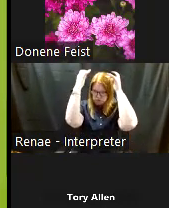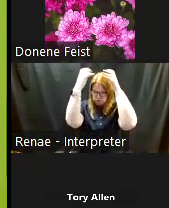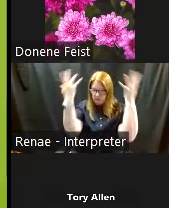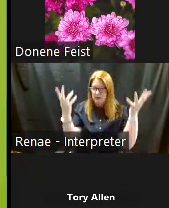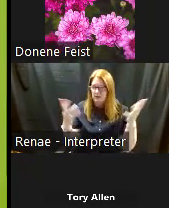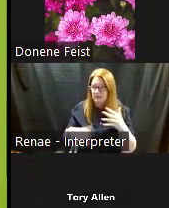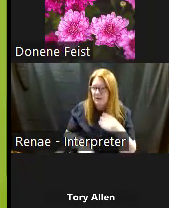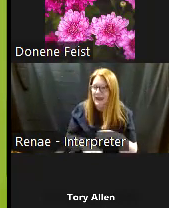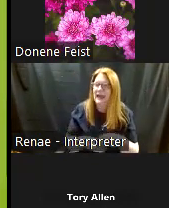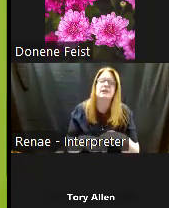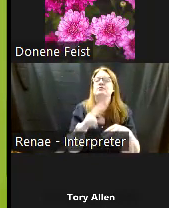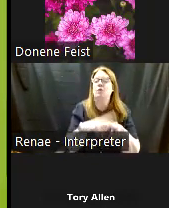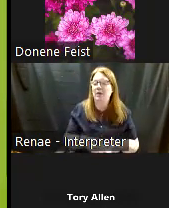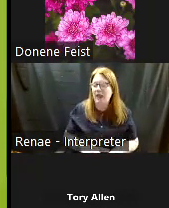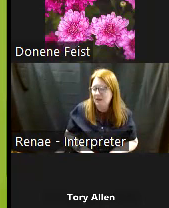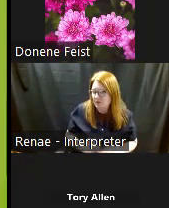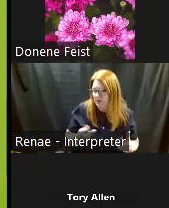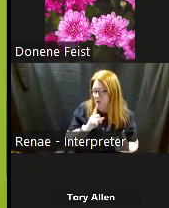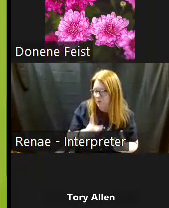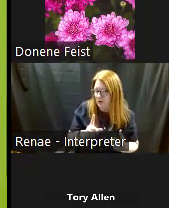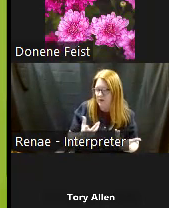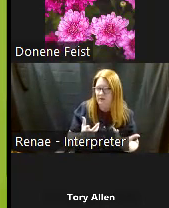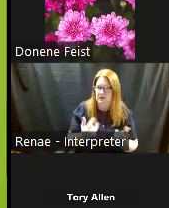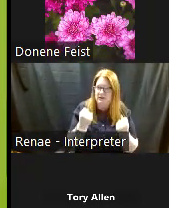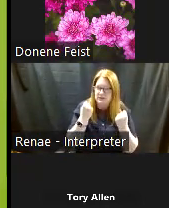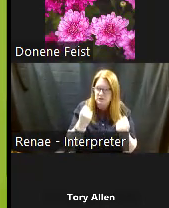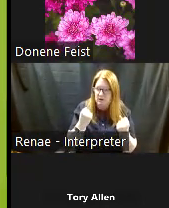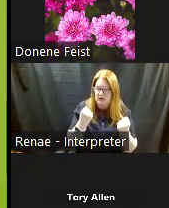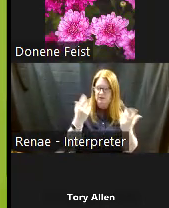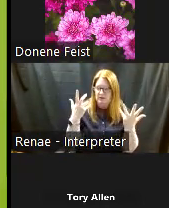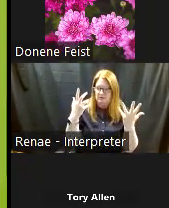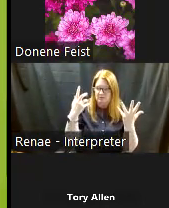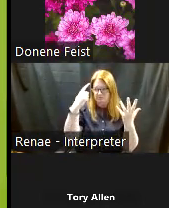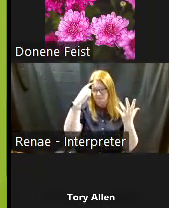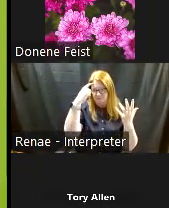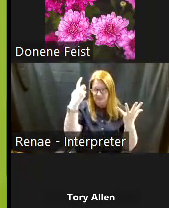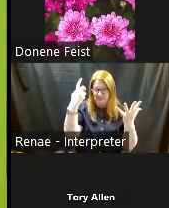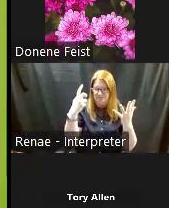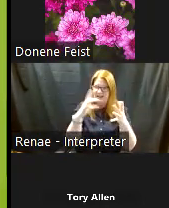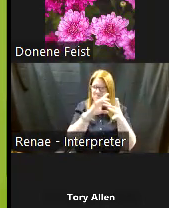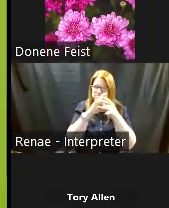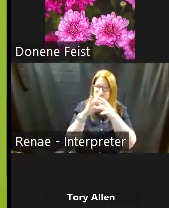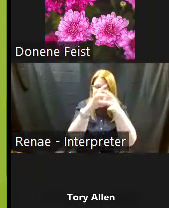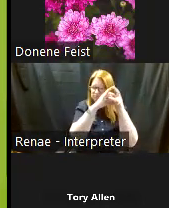build vocabulary and, again, strengthen all of those different highways and build these vocabulary webs and maps.